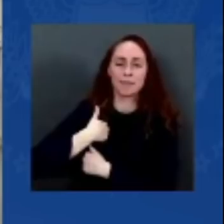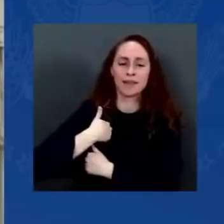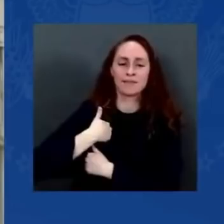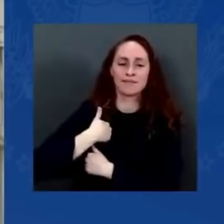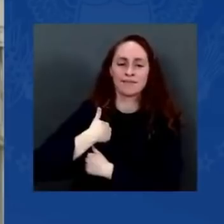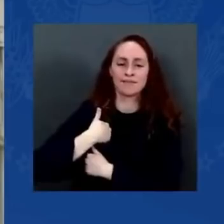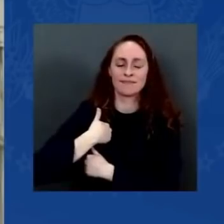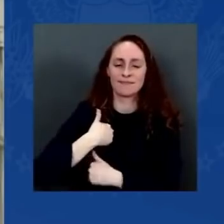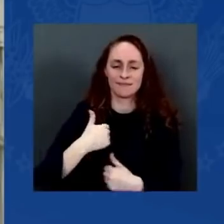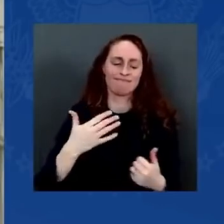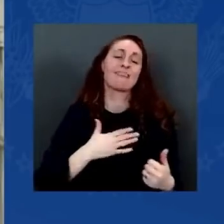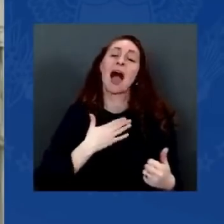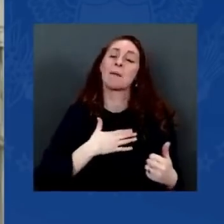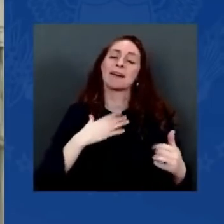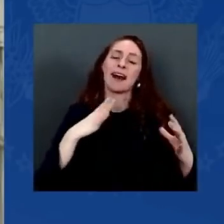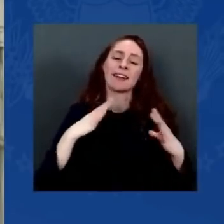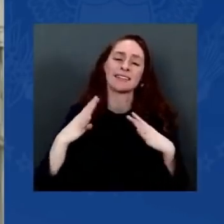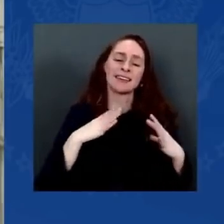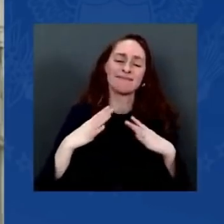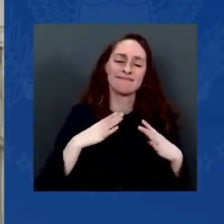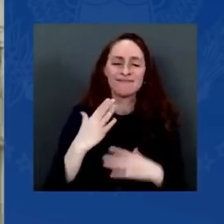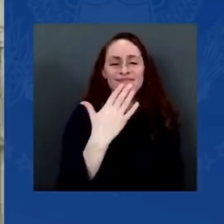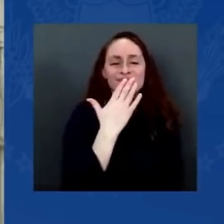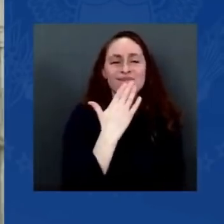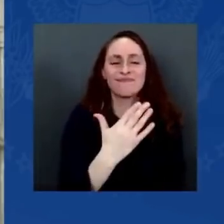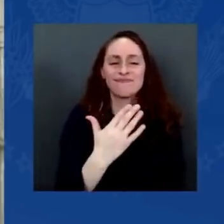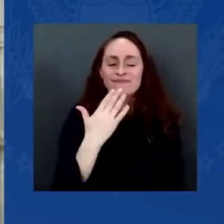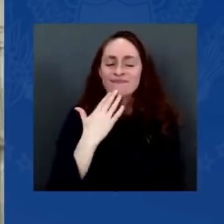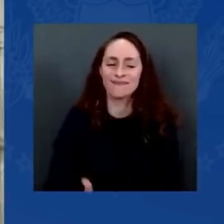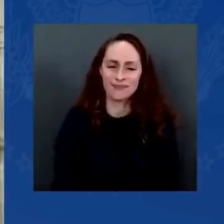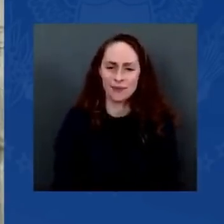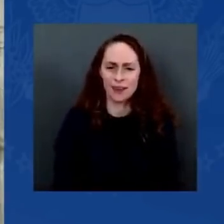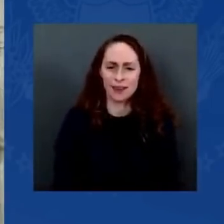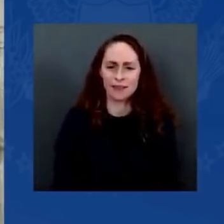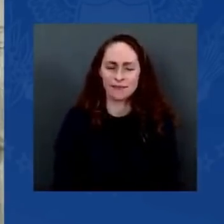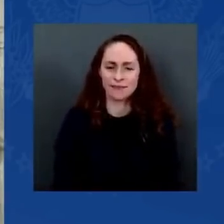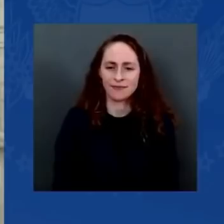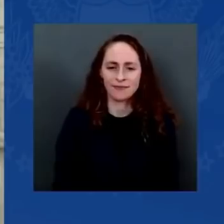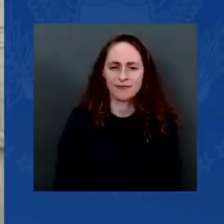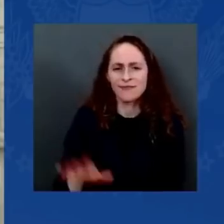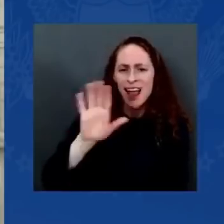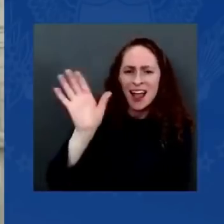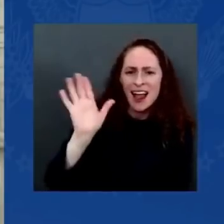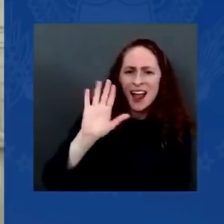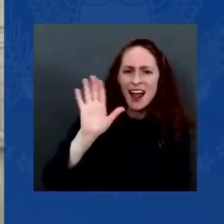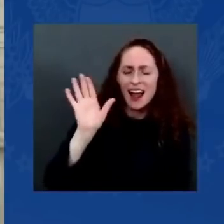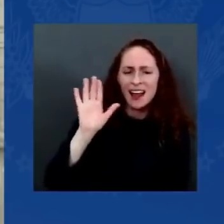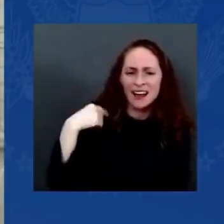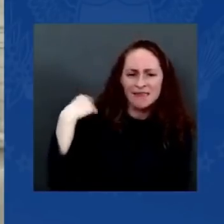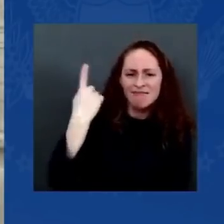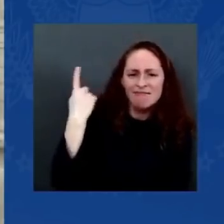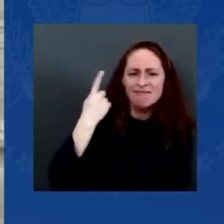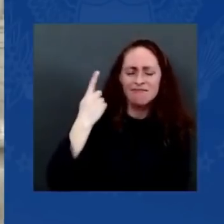questions. Mr. President, Mr. President, On testing, sir, you said we have to do better, but public